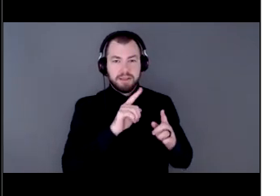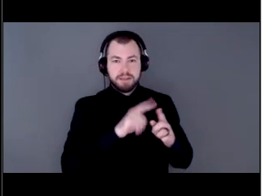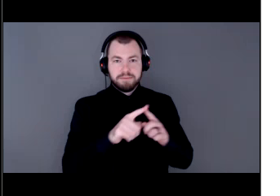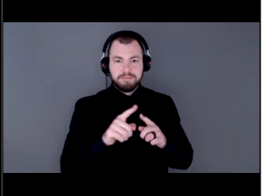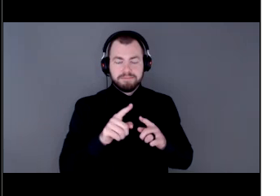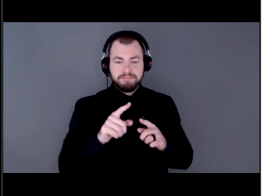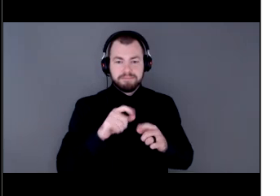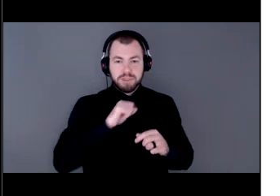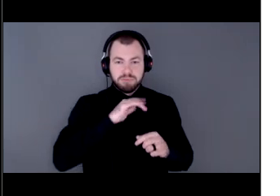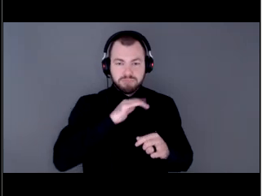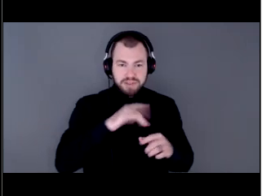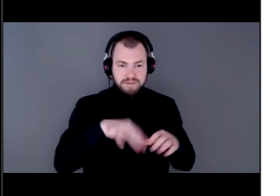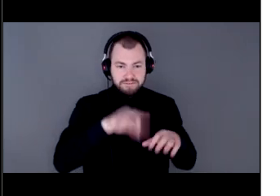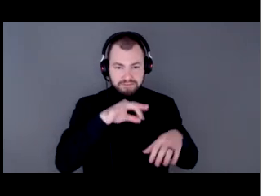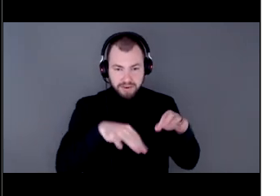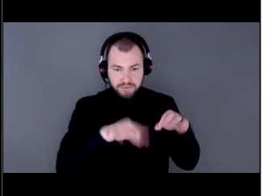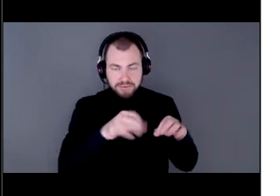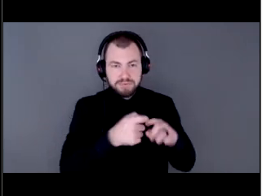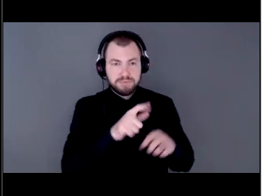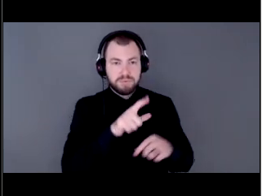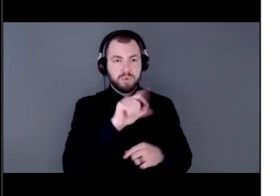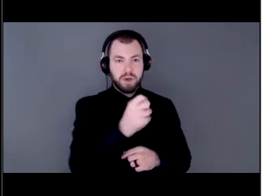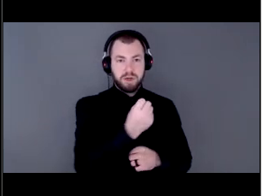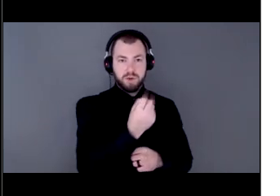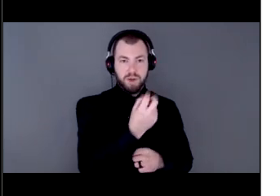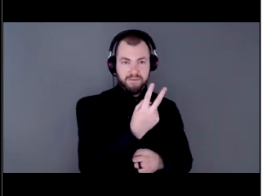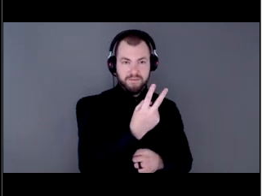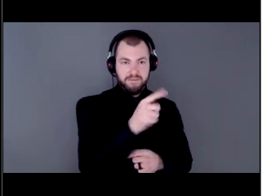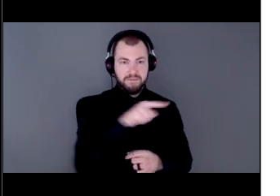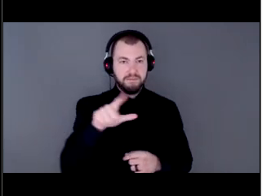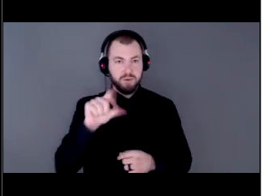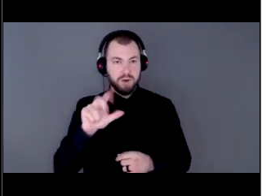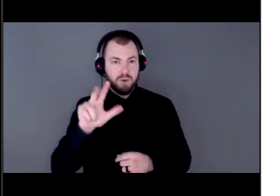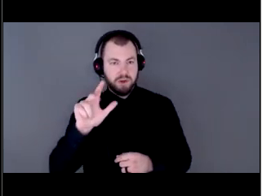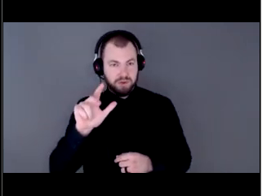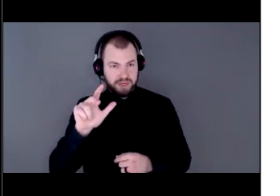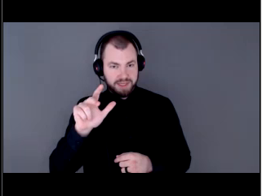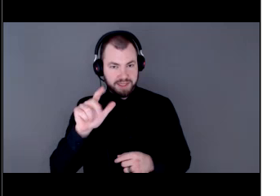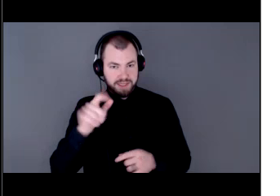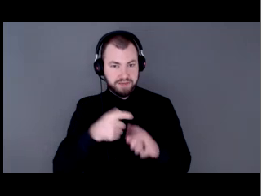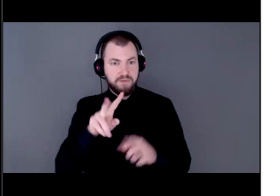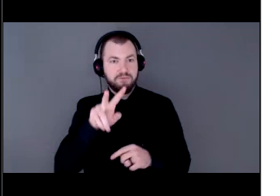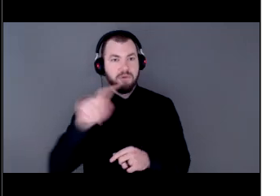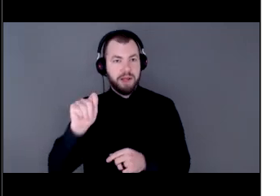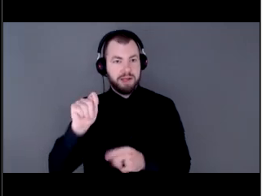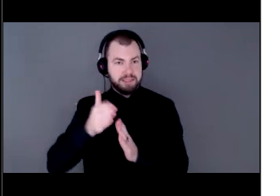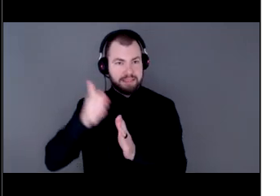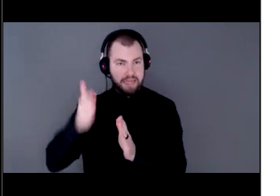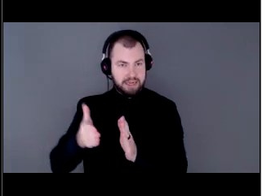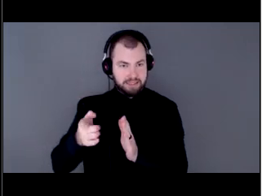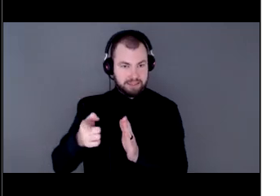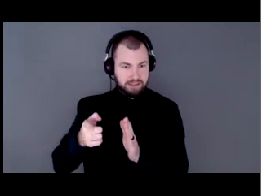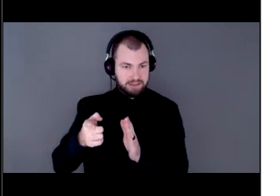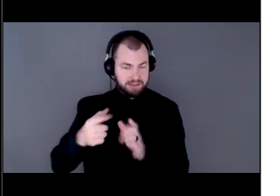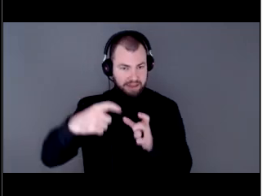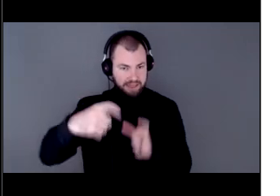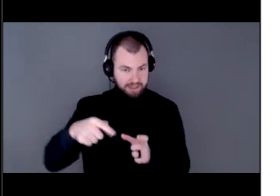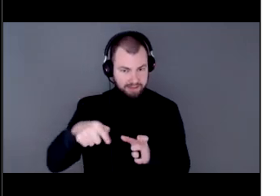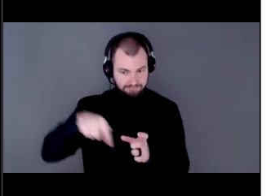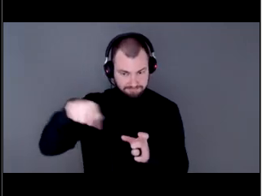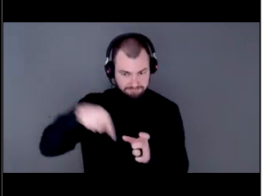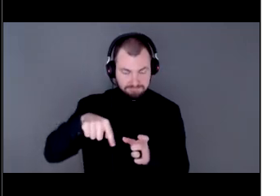found between 2012 and 2023 on the Vermont side of Lake Champlain. And as you can see, if